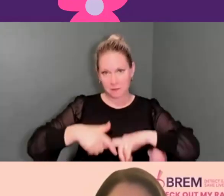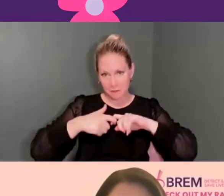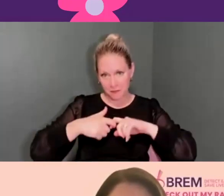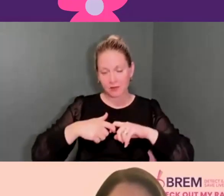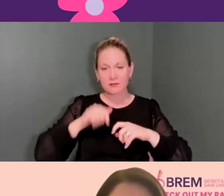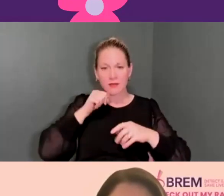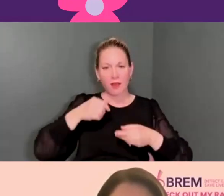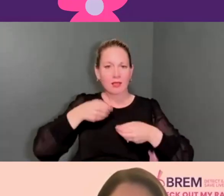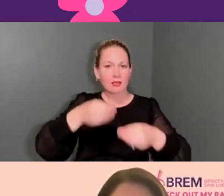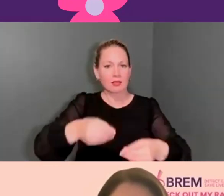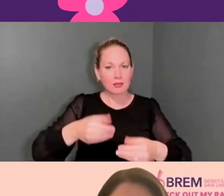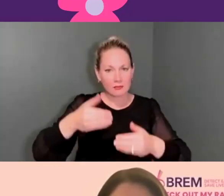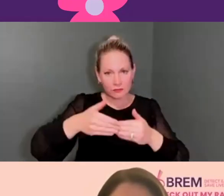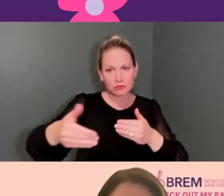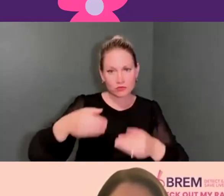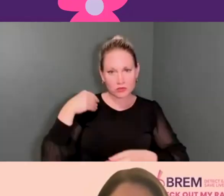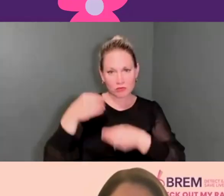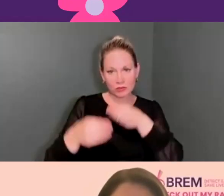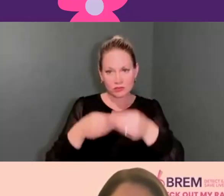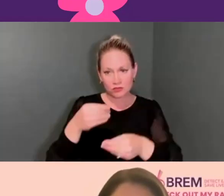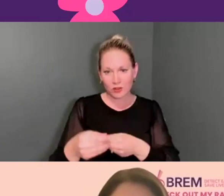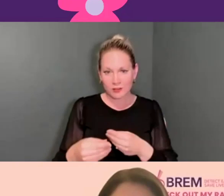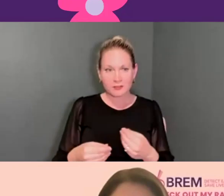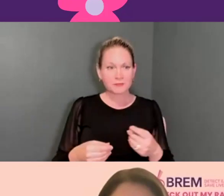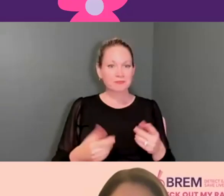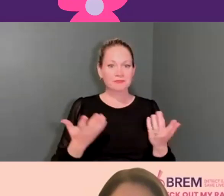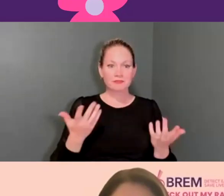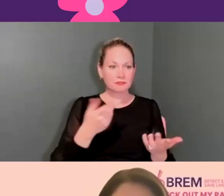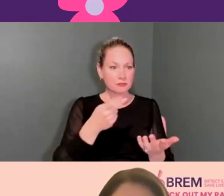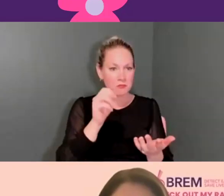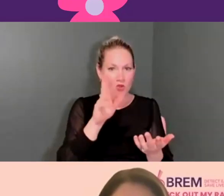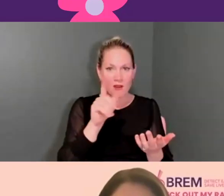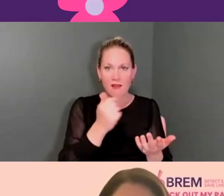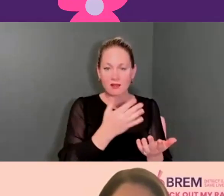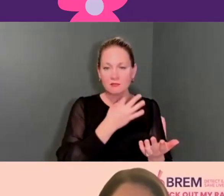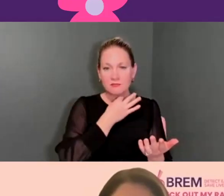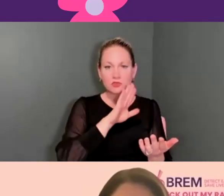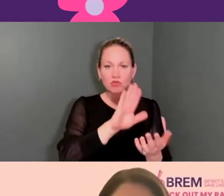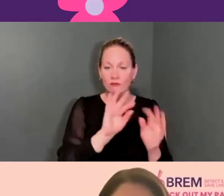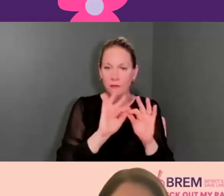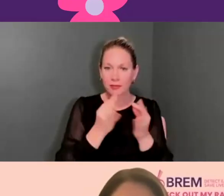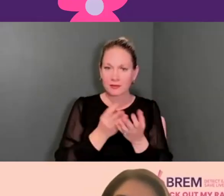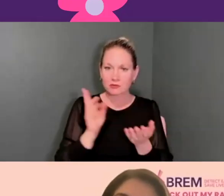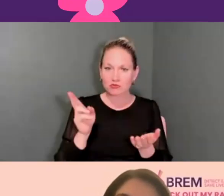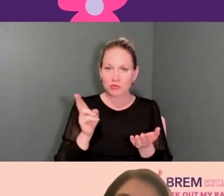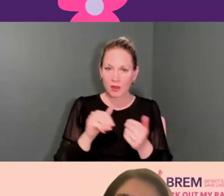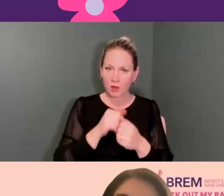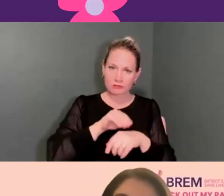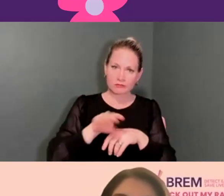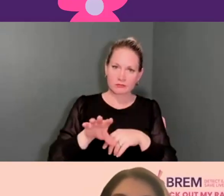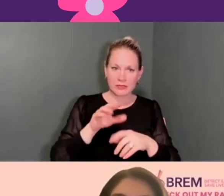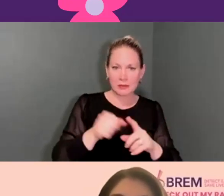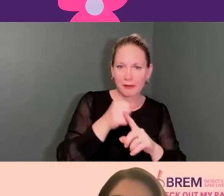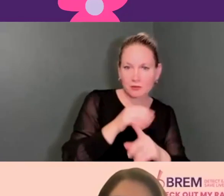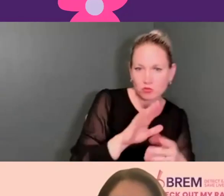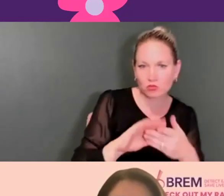Thank you, Allie. Perla, can you weigh in here? How does your family history play into your story with breast cancer?